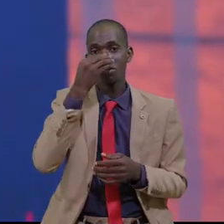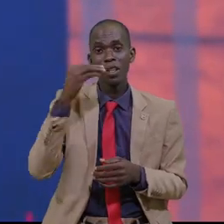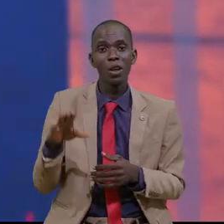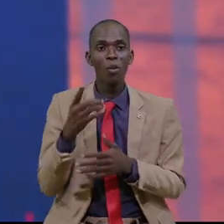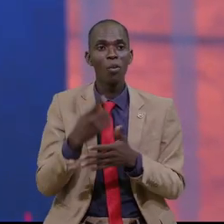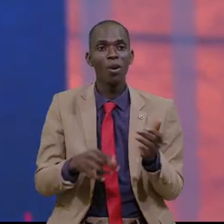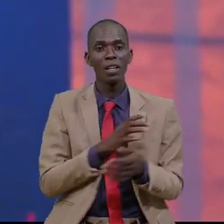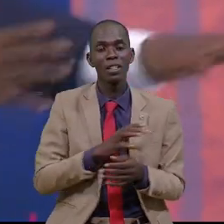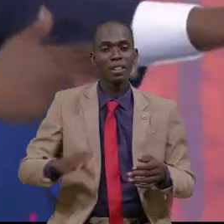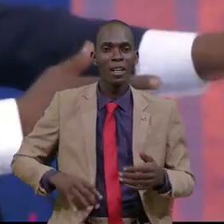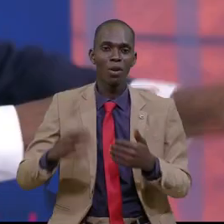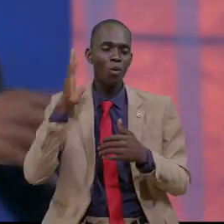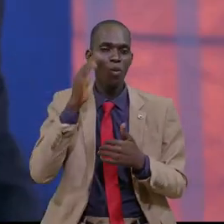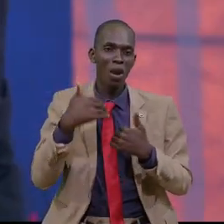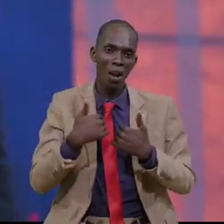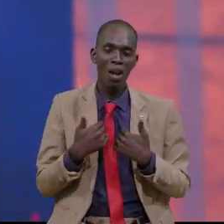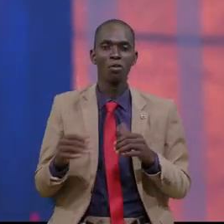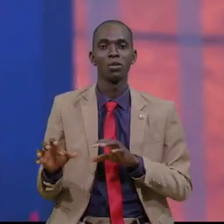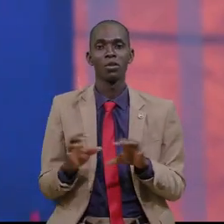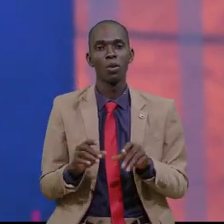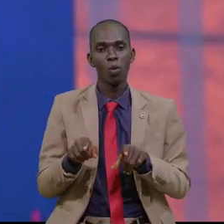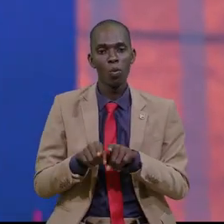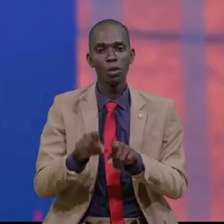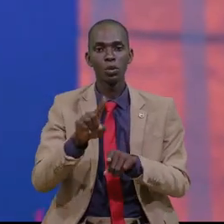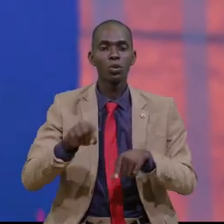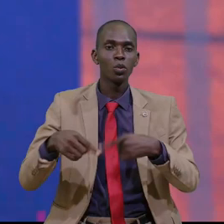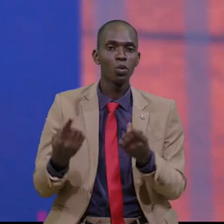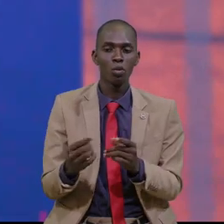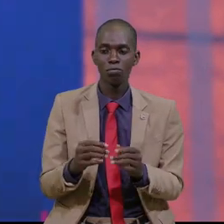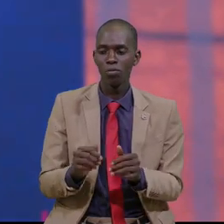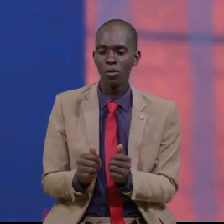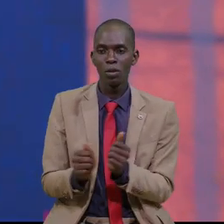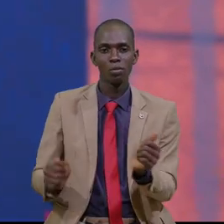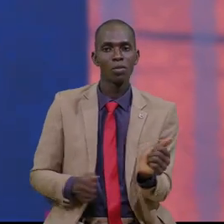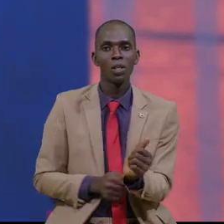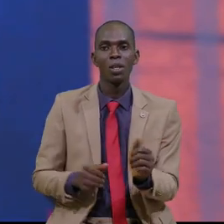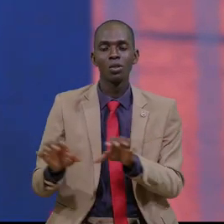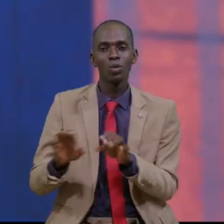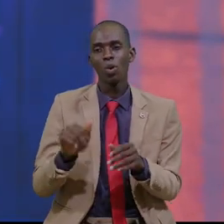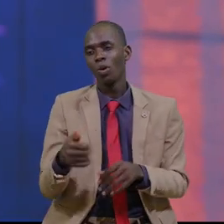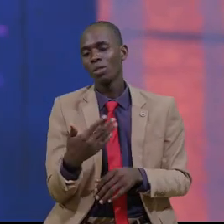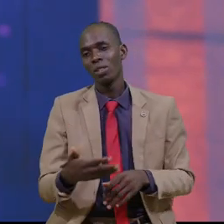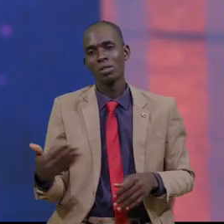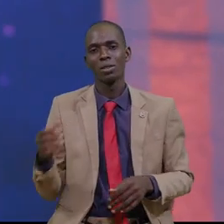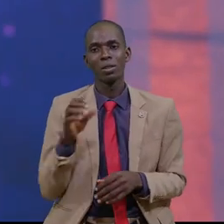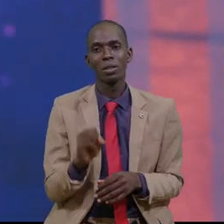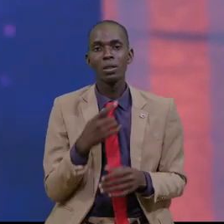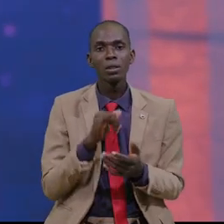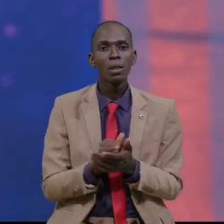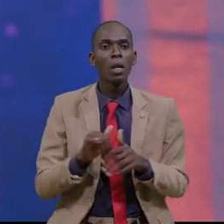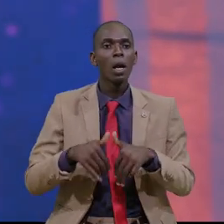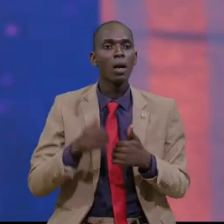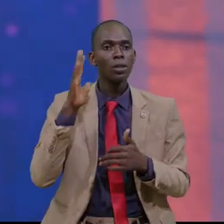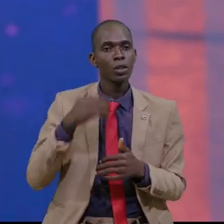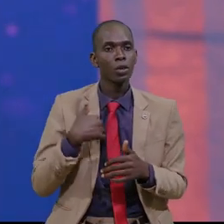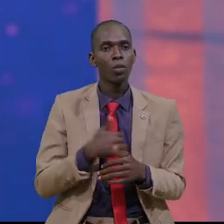Christ would have done while you go aside and you are involved in other things. And he says, how shall we escape